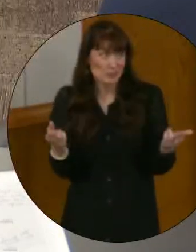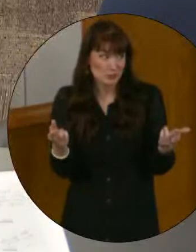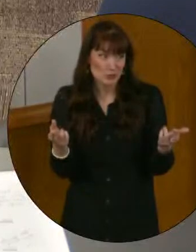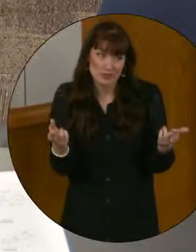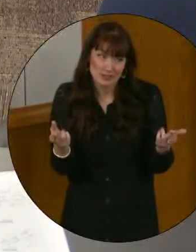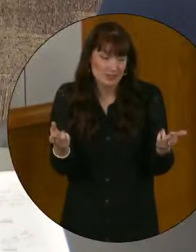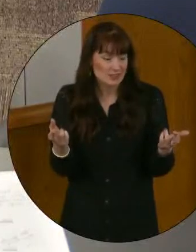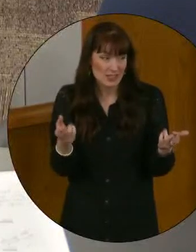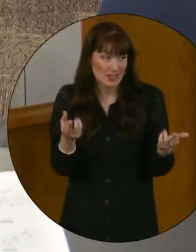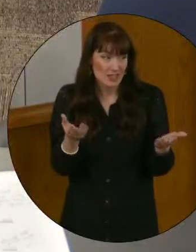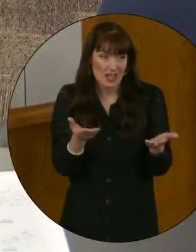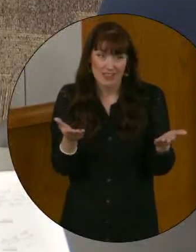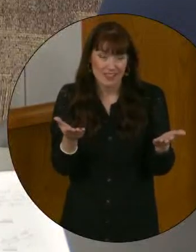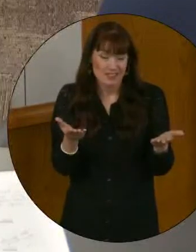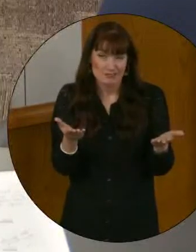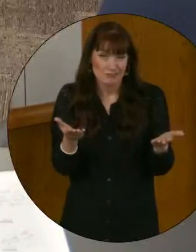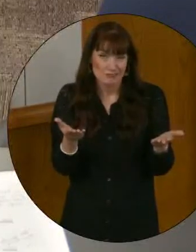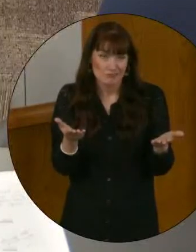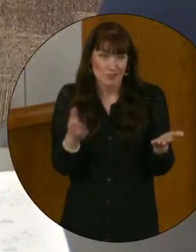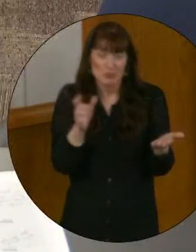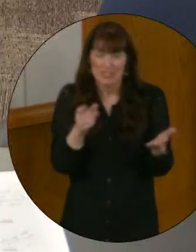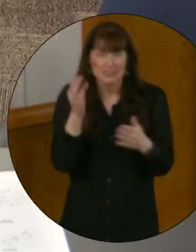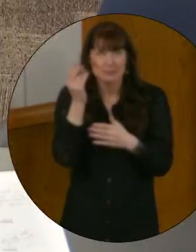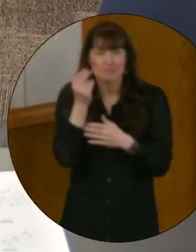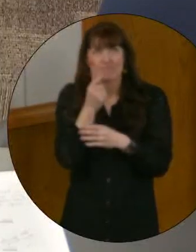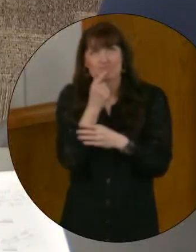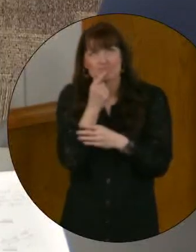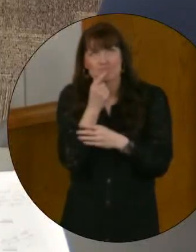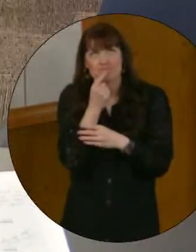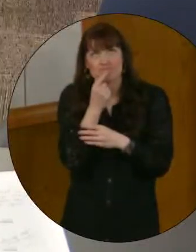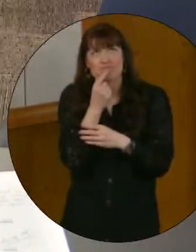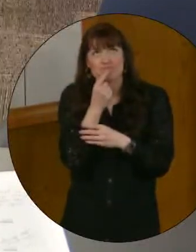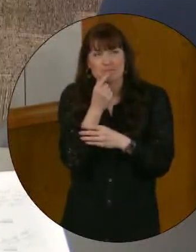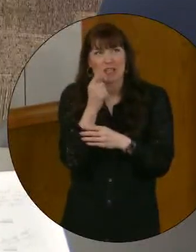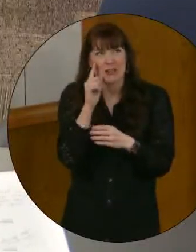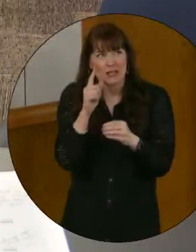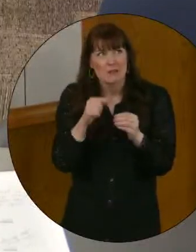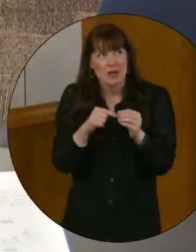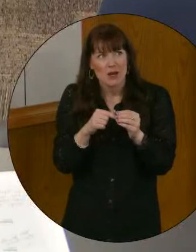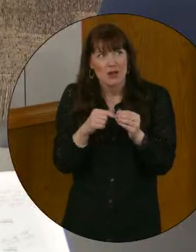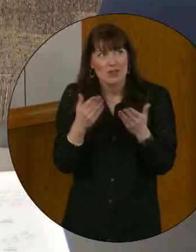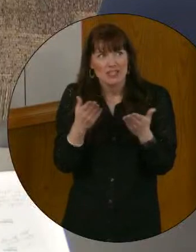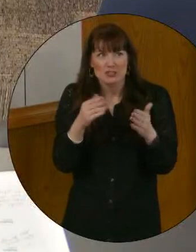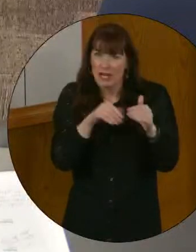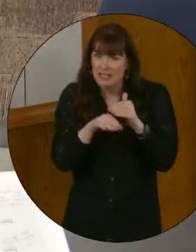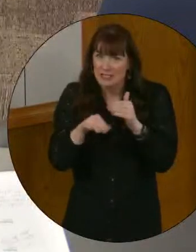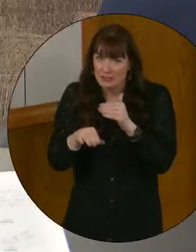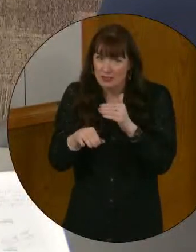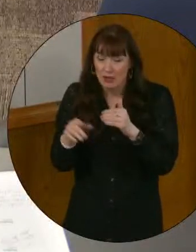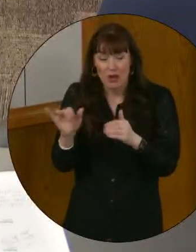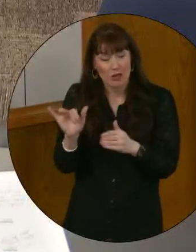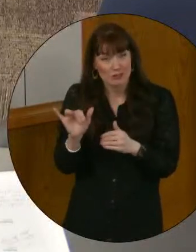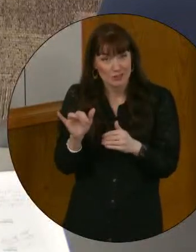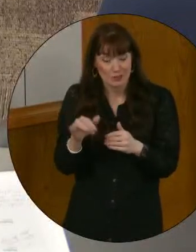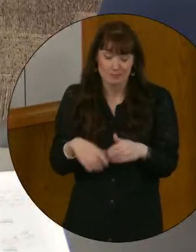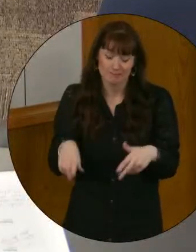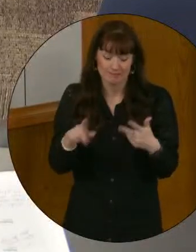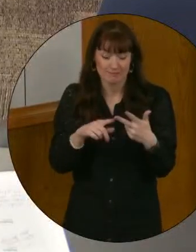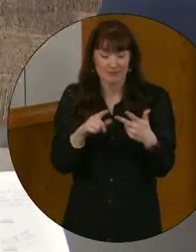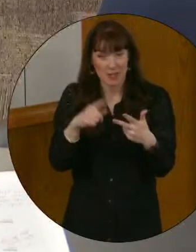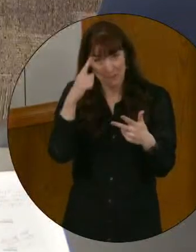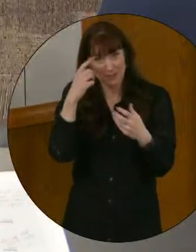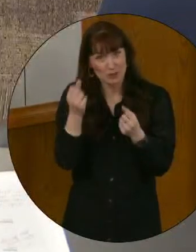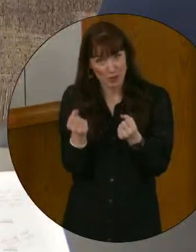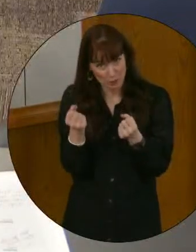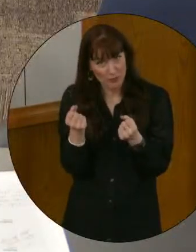think that there's an area that we can reflect on as far as making sure that things are accessible. Mental health came up often,